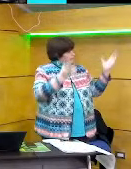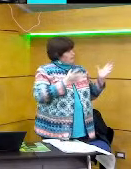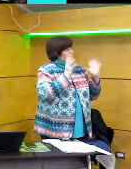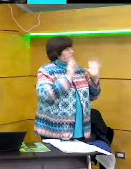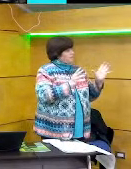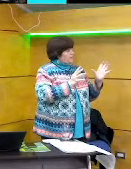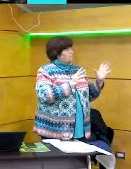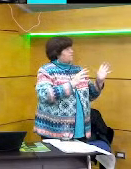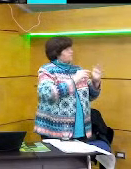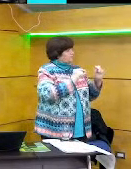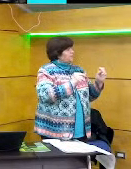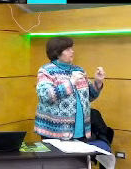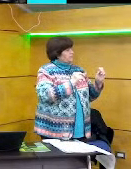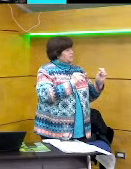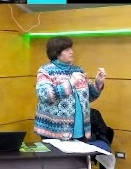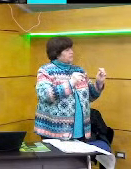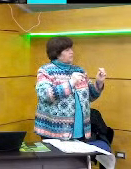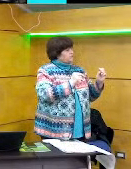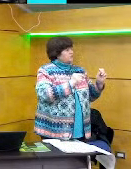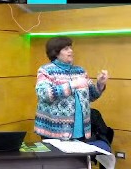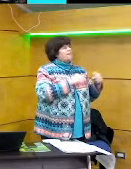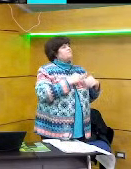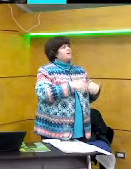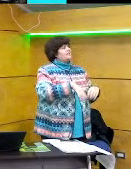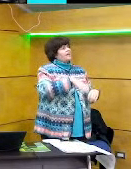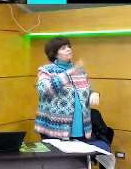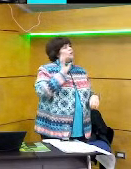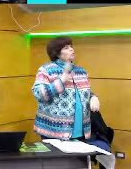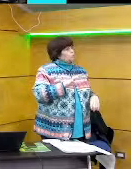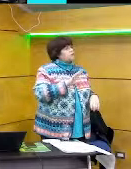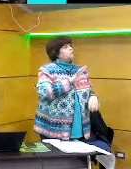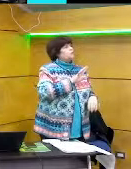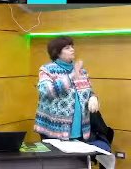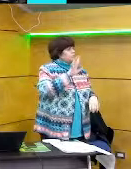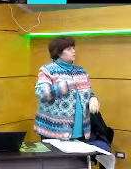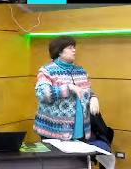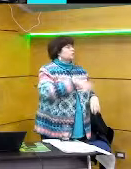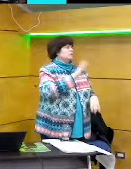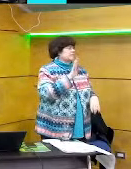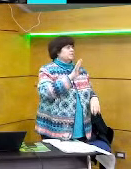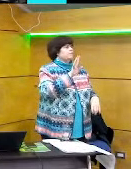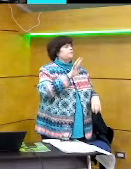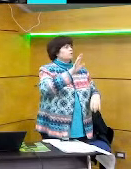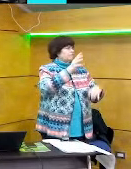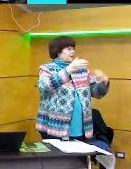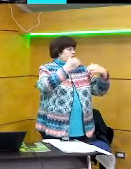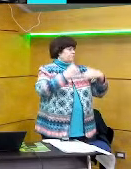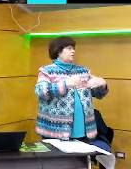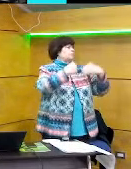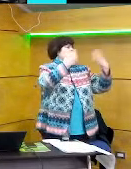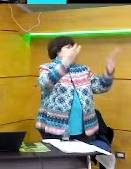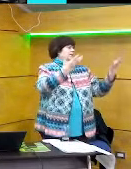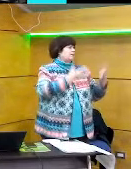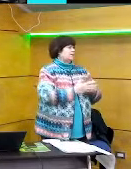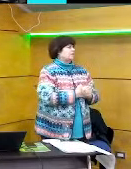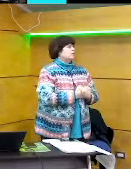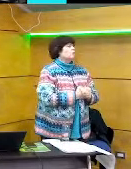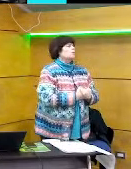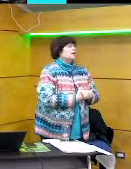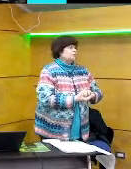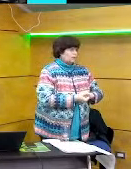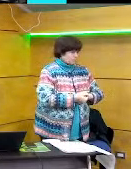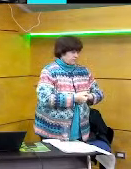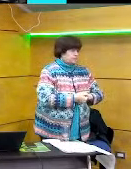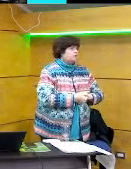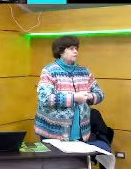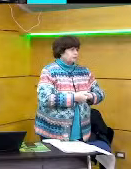help them figure out their speech and find out which one from your short list of the 4 or 5 will then go